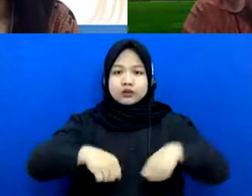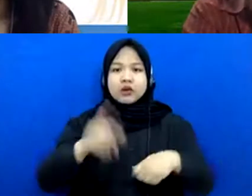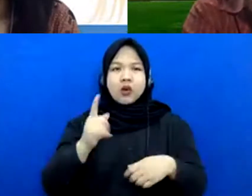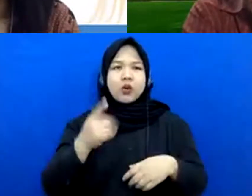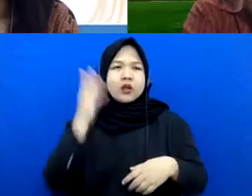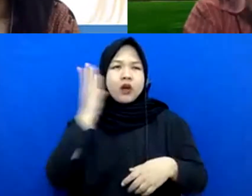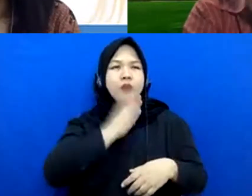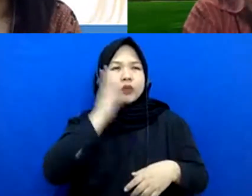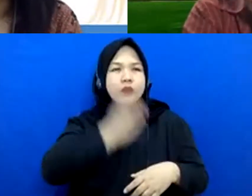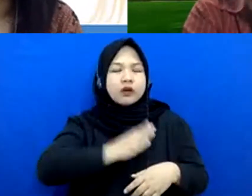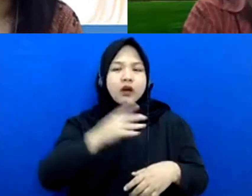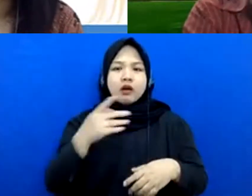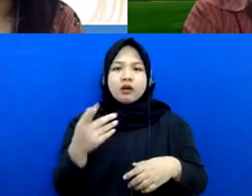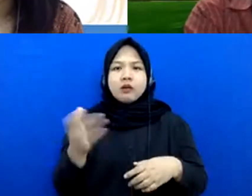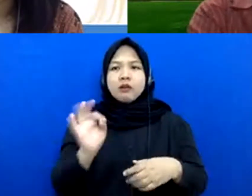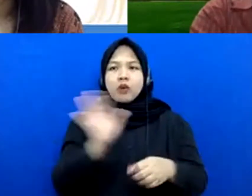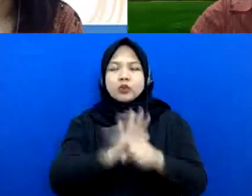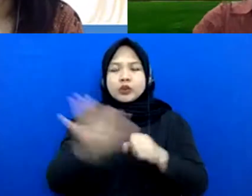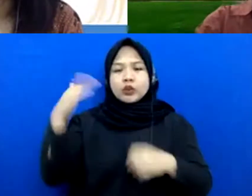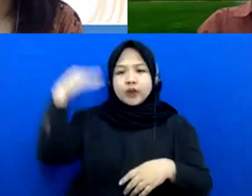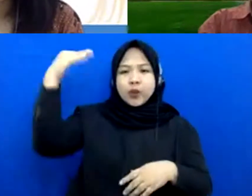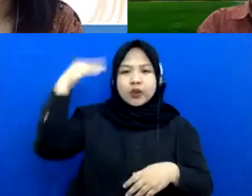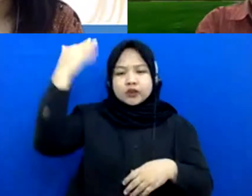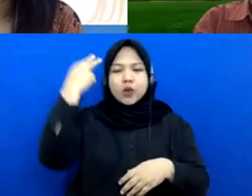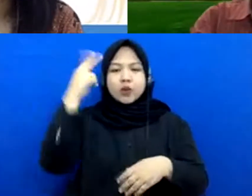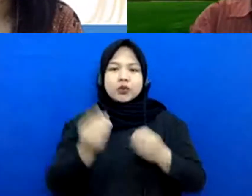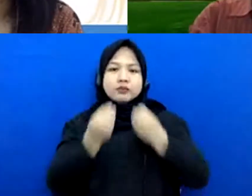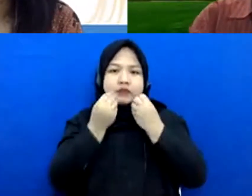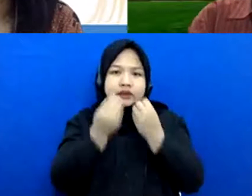and not quite mature enough to provide